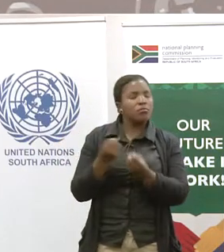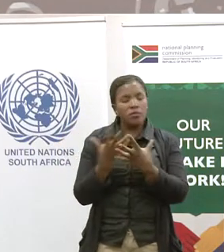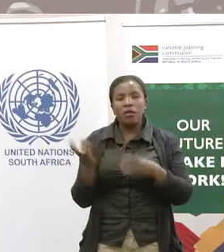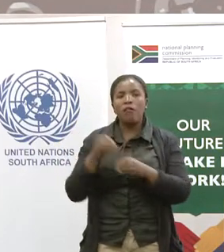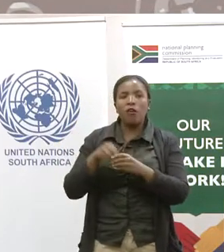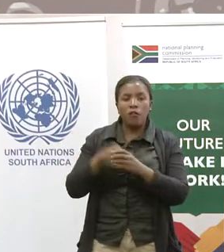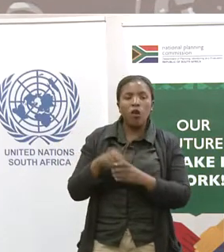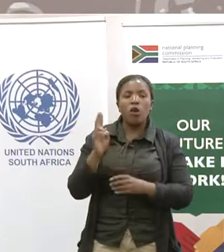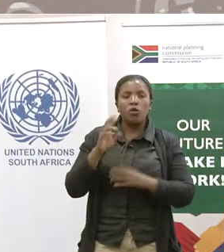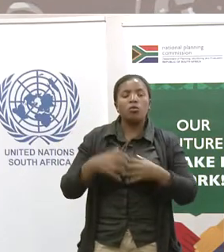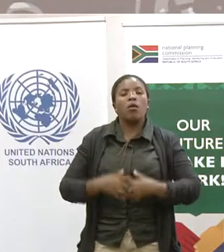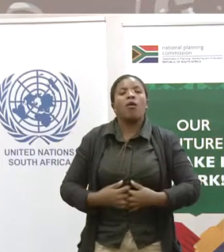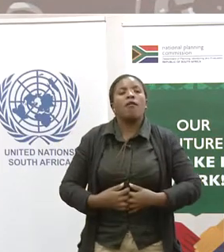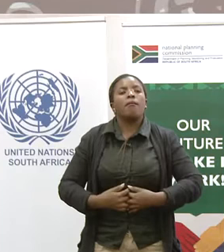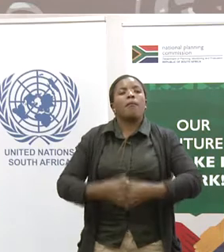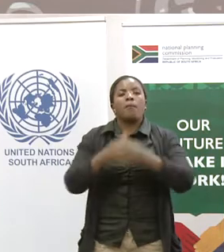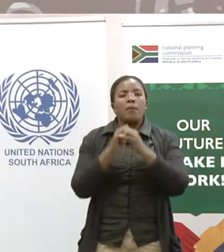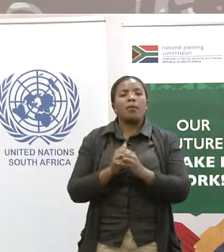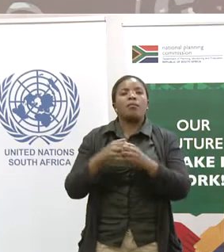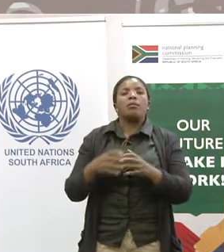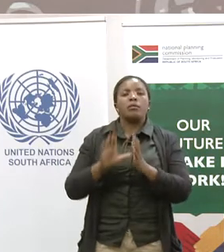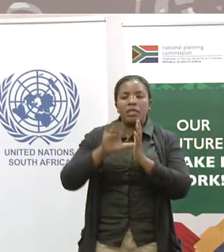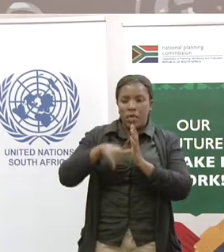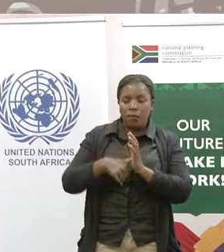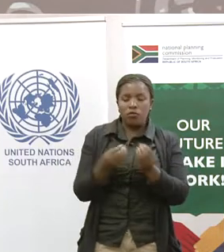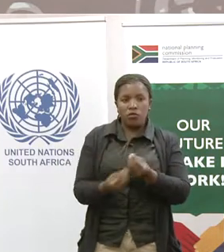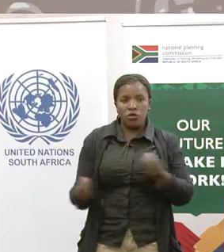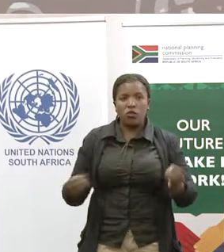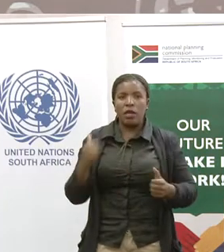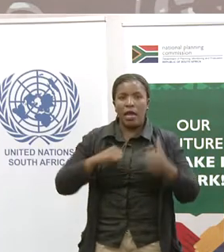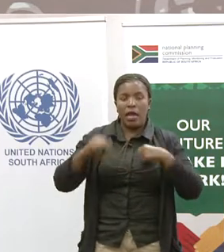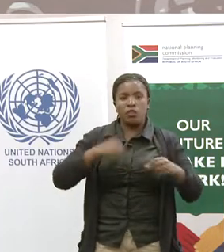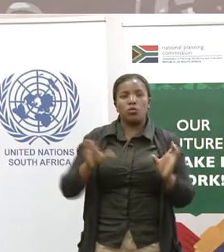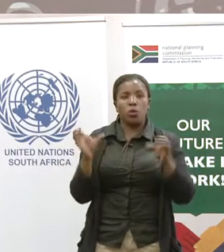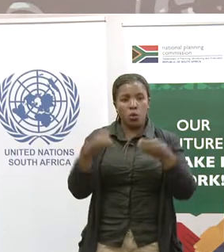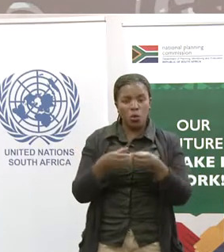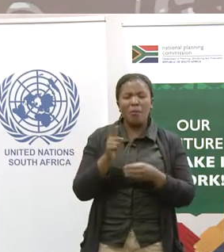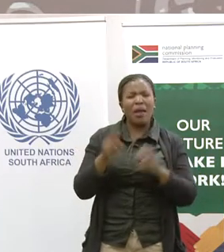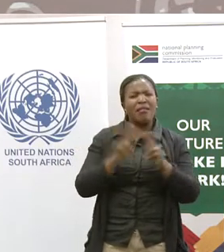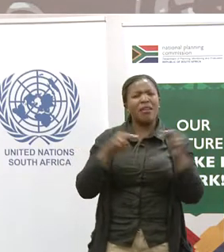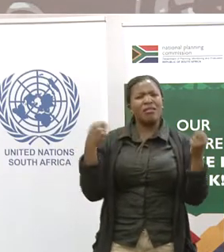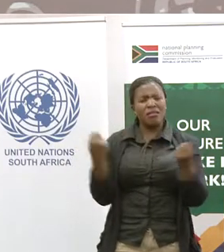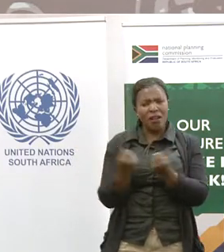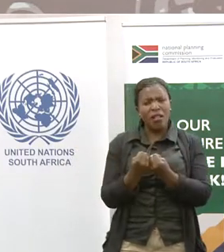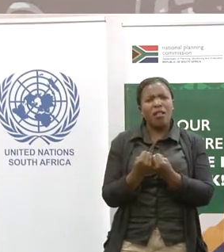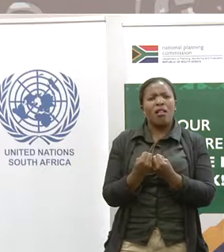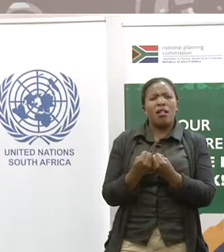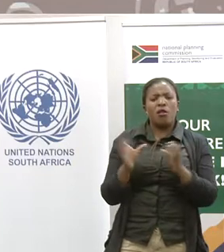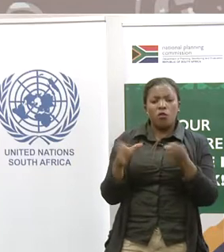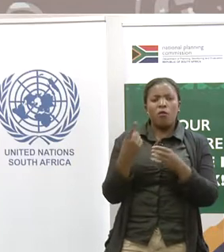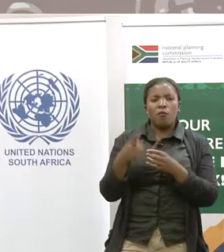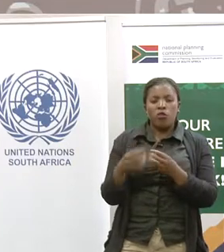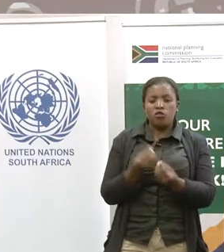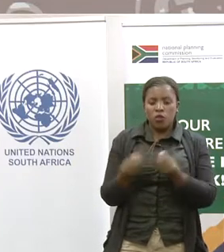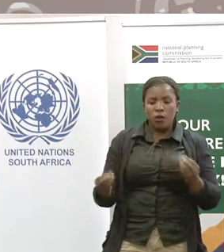the founding of the Disabled Children Action Group, a national movement of parents of children with disabilities in